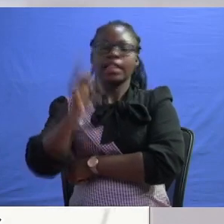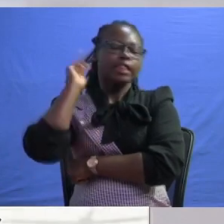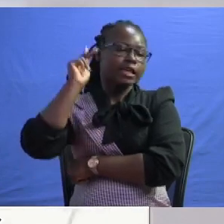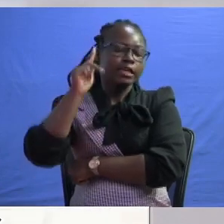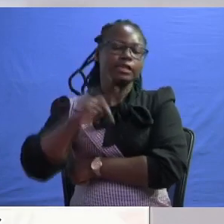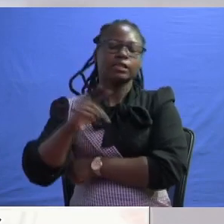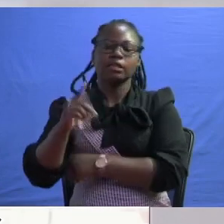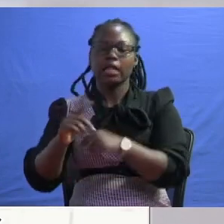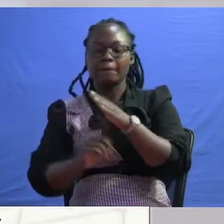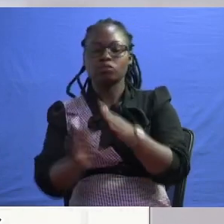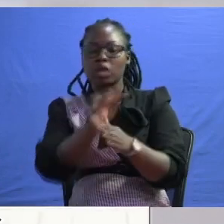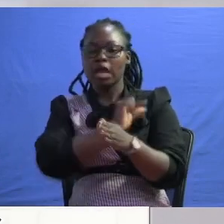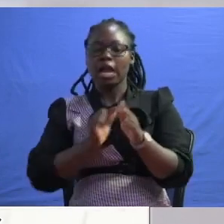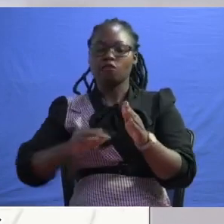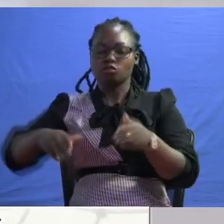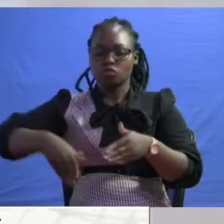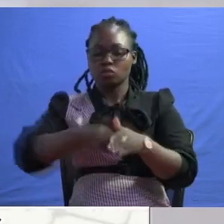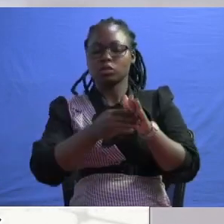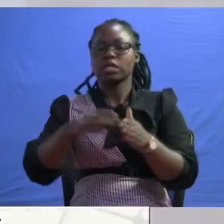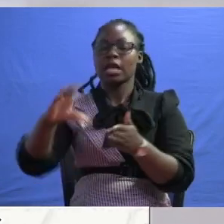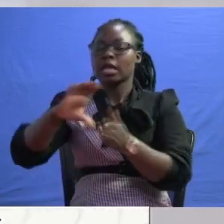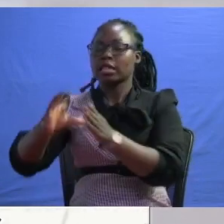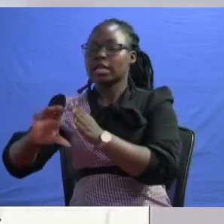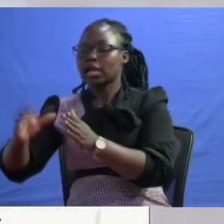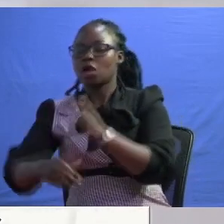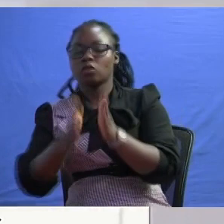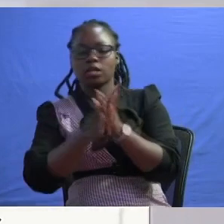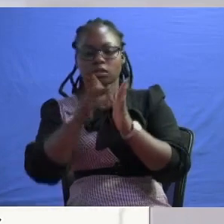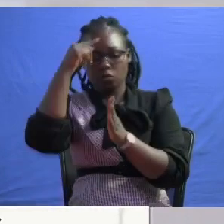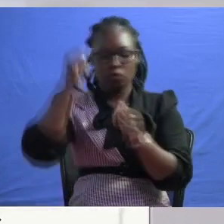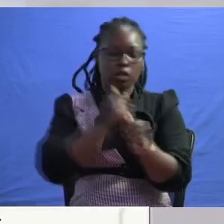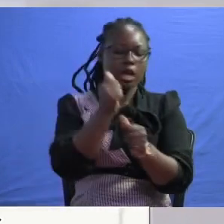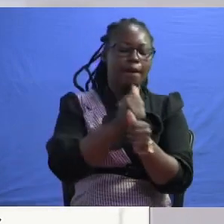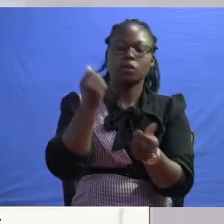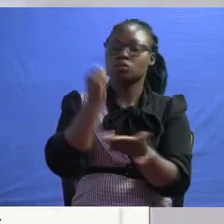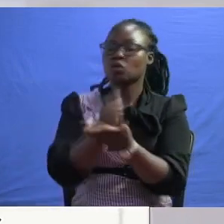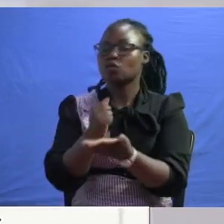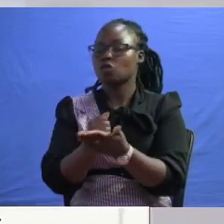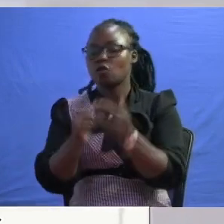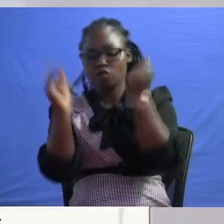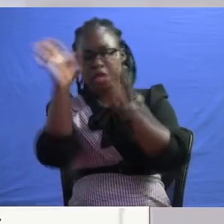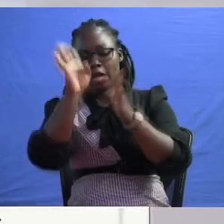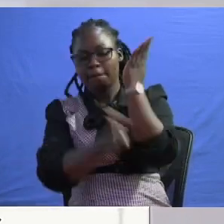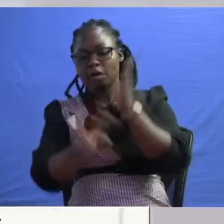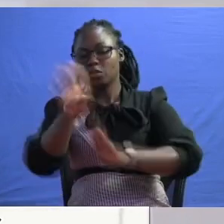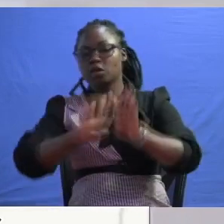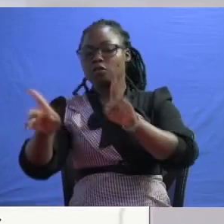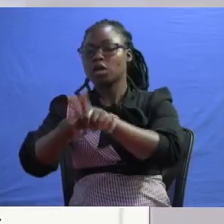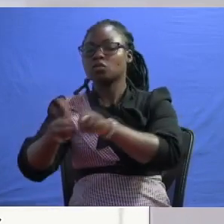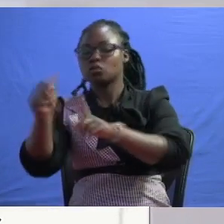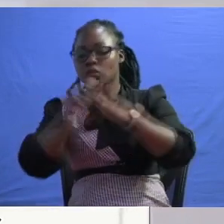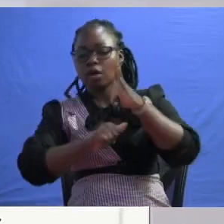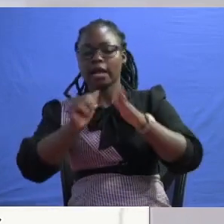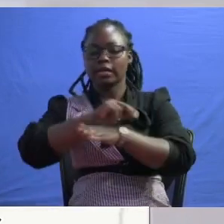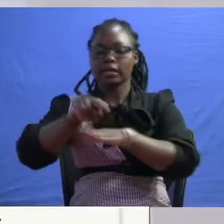was impeached by the County Assembly on the grounds of abuse of office, gross misconduct and crime under national law and